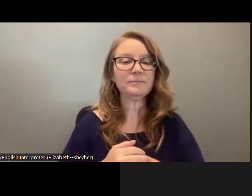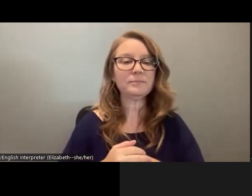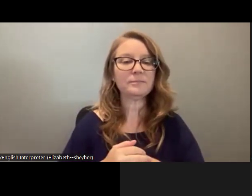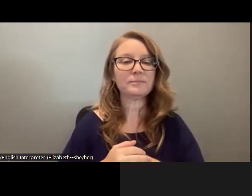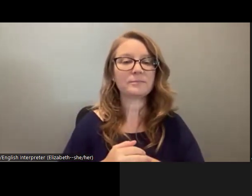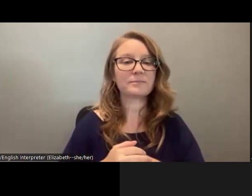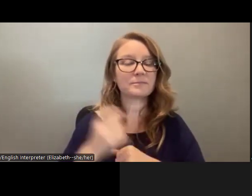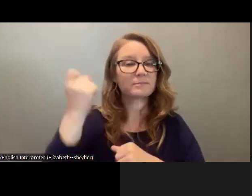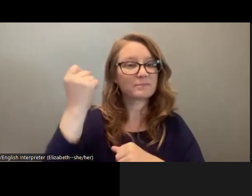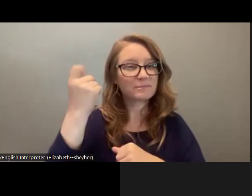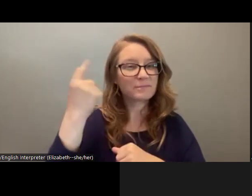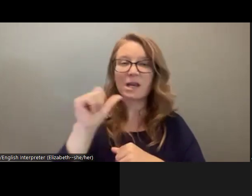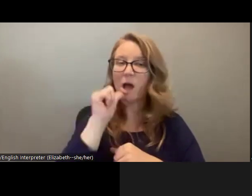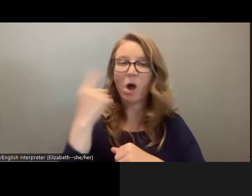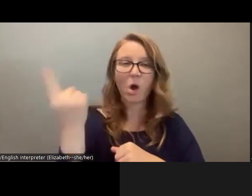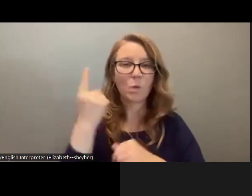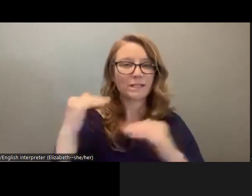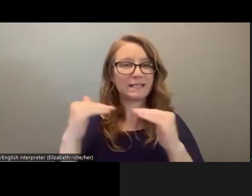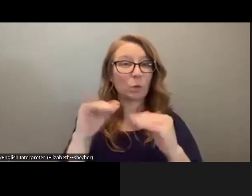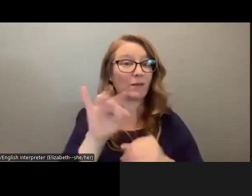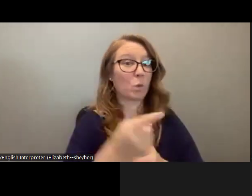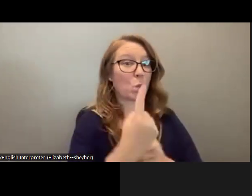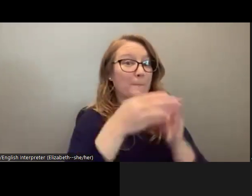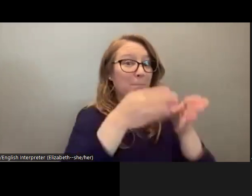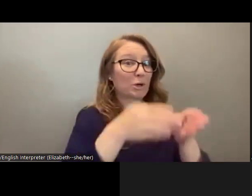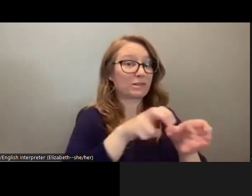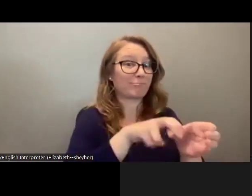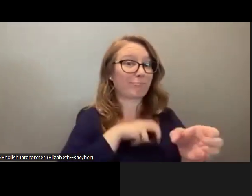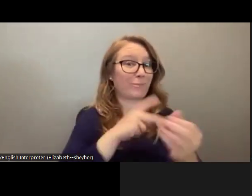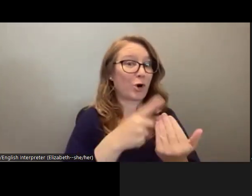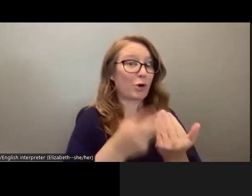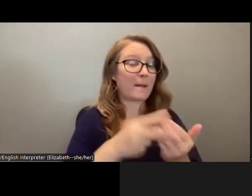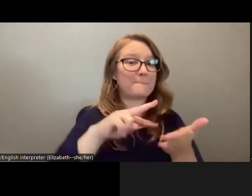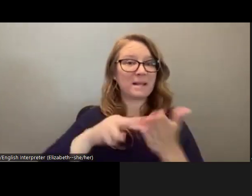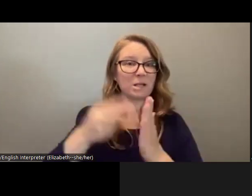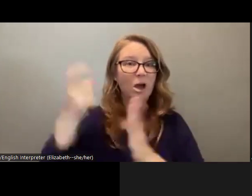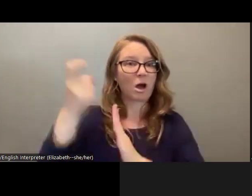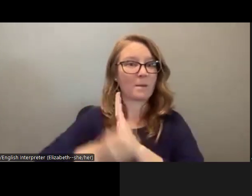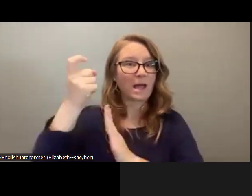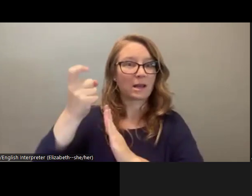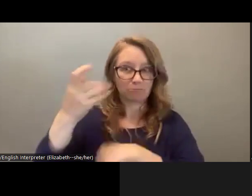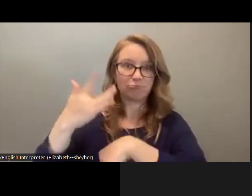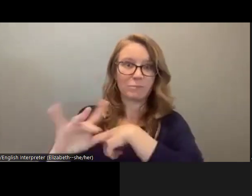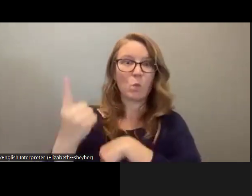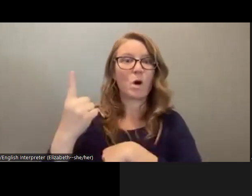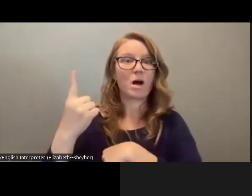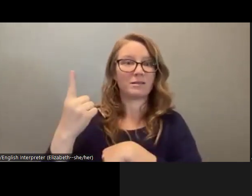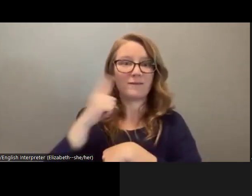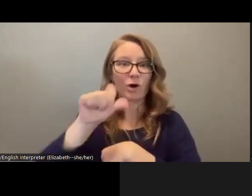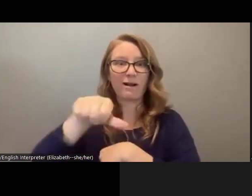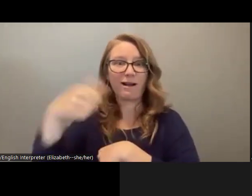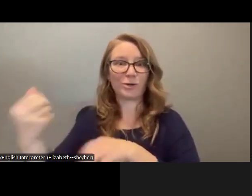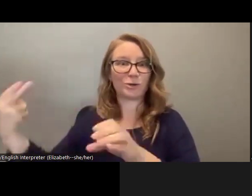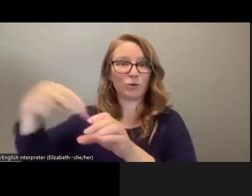it's not always an equal, right? If one person leaves the program, it doesn't mean there's an automatic spot for another